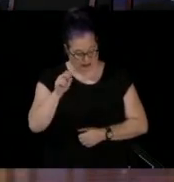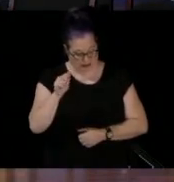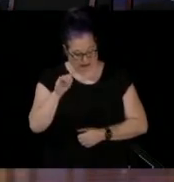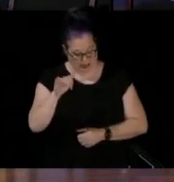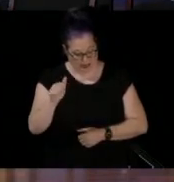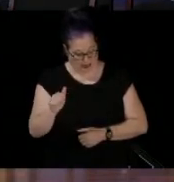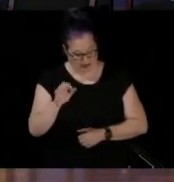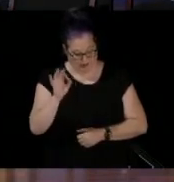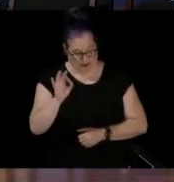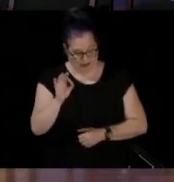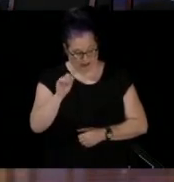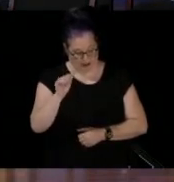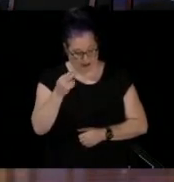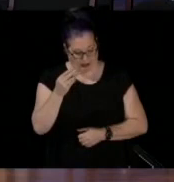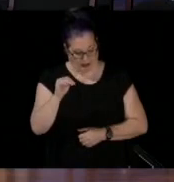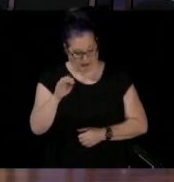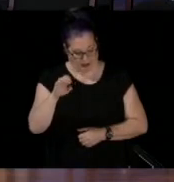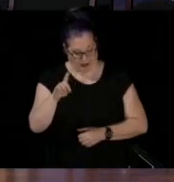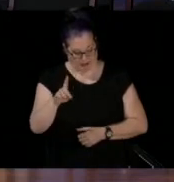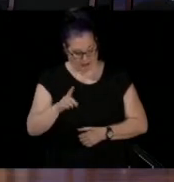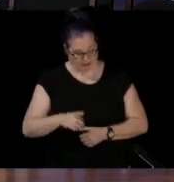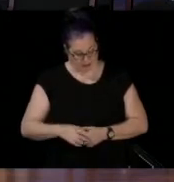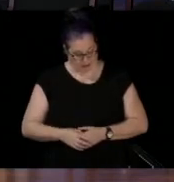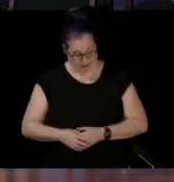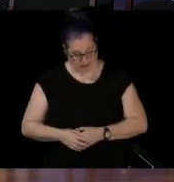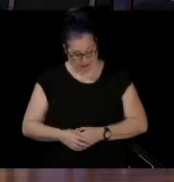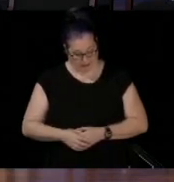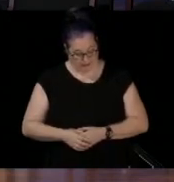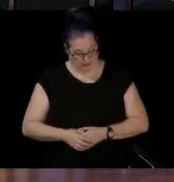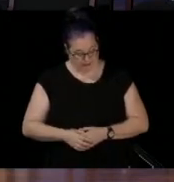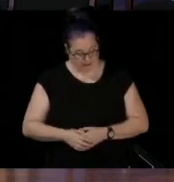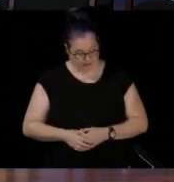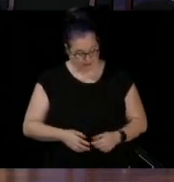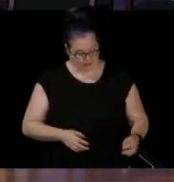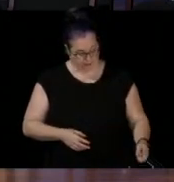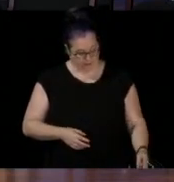Inaya Fatima Ahmed.